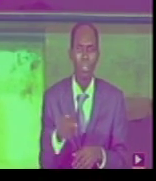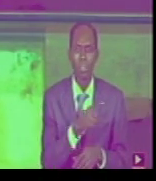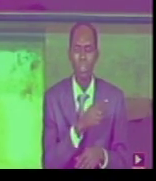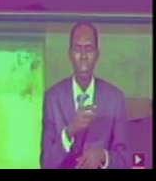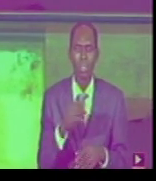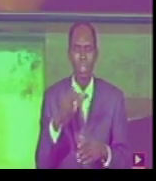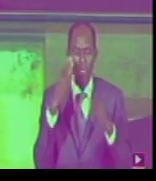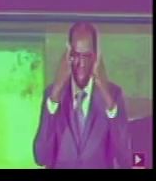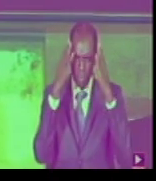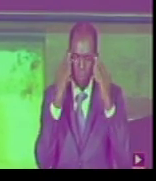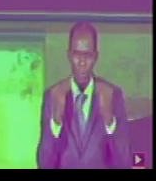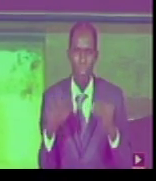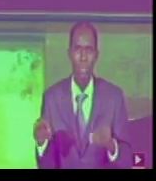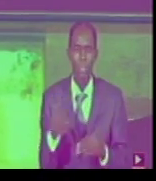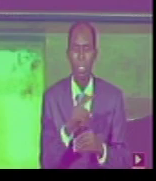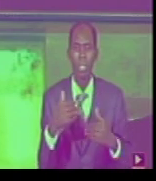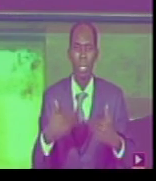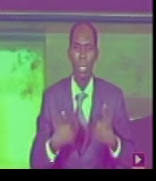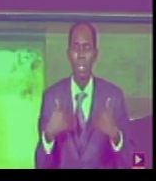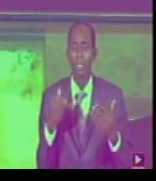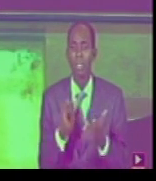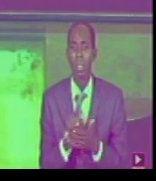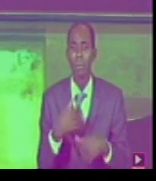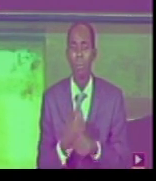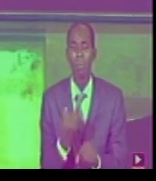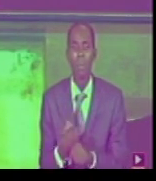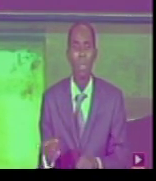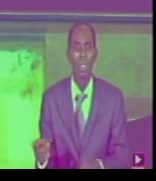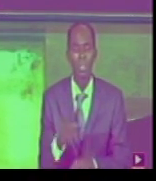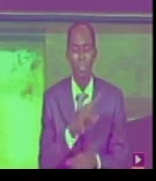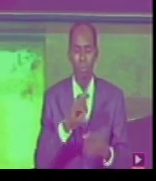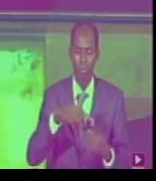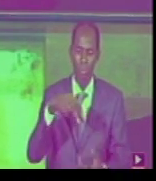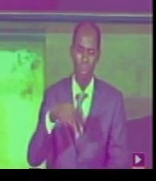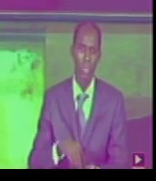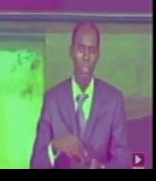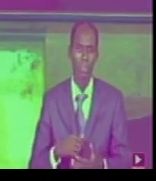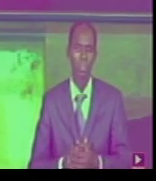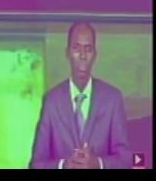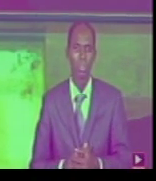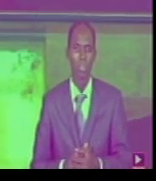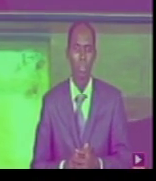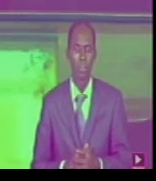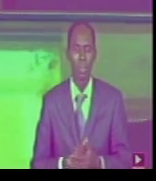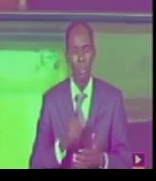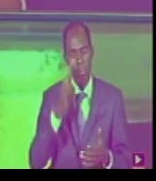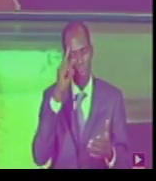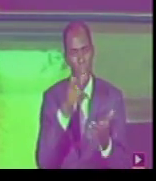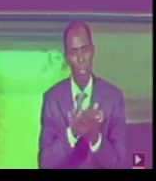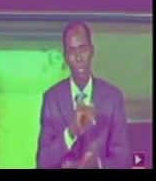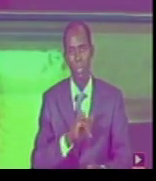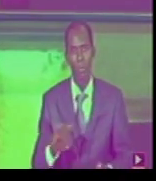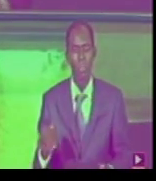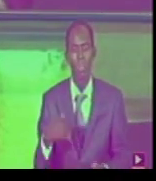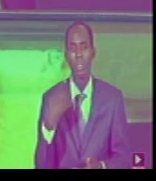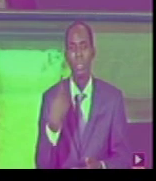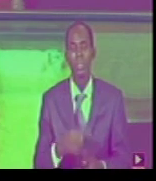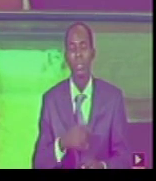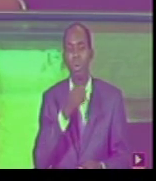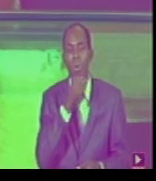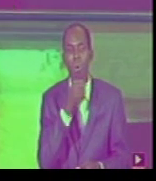experiences they had that made them stand? Believing the